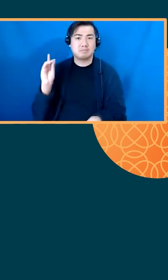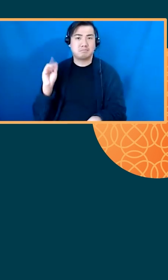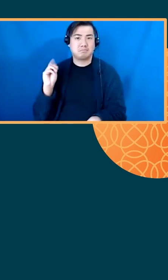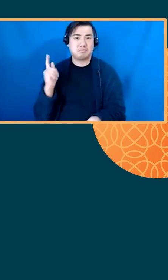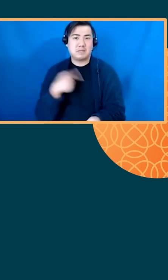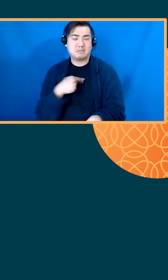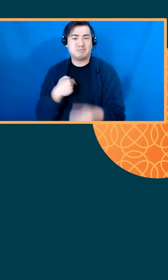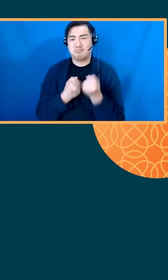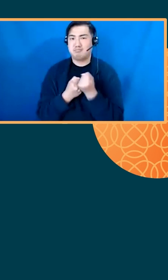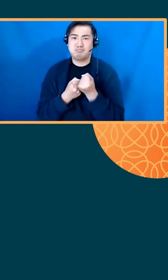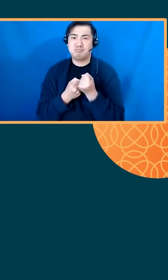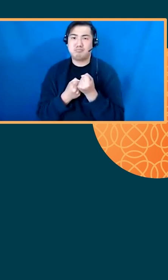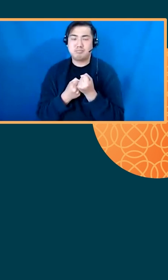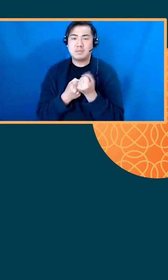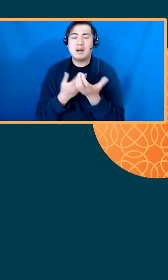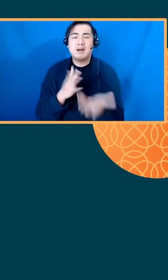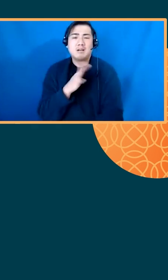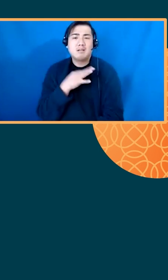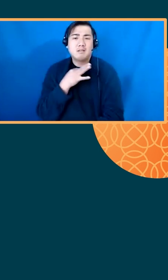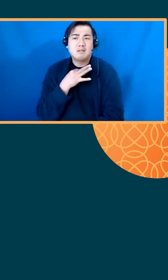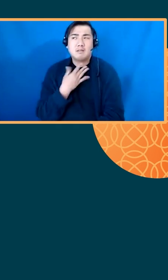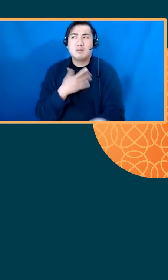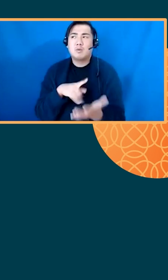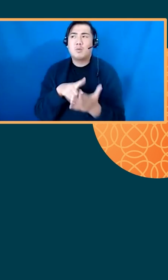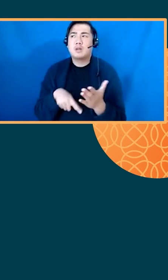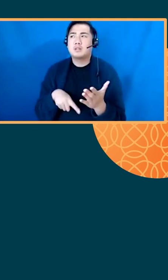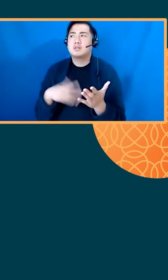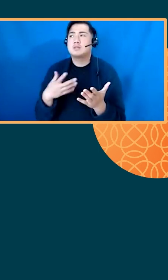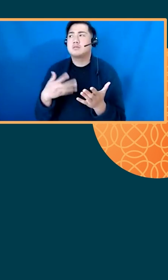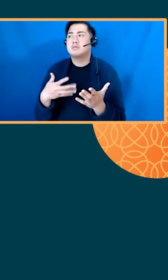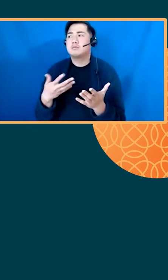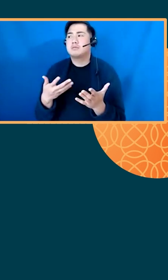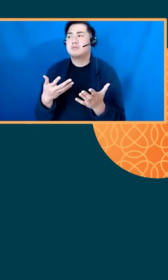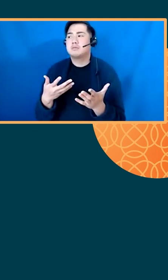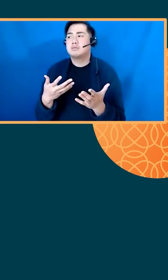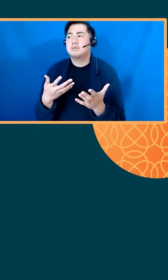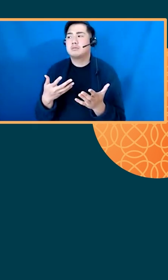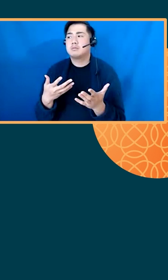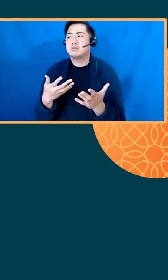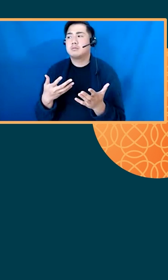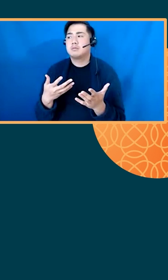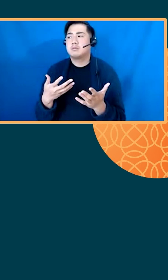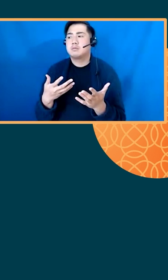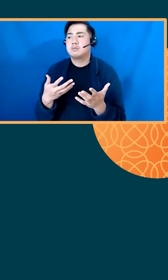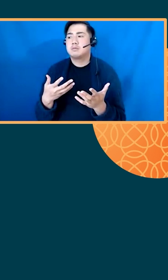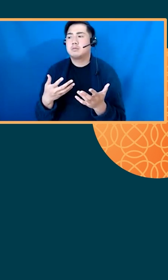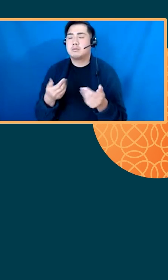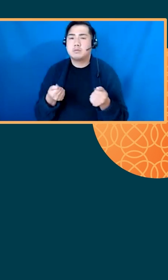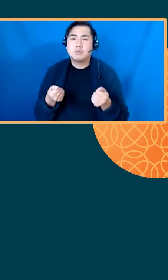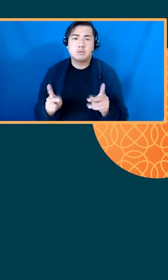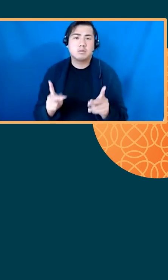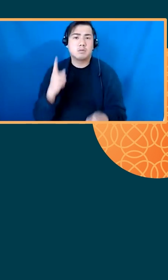But like, what is the potential for more solidarity between